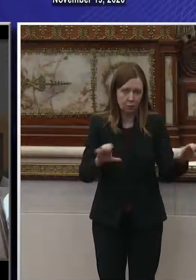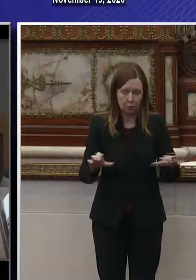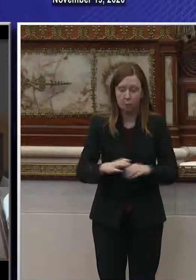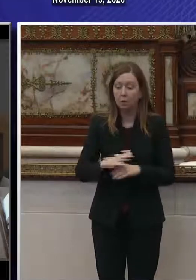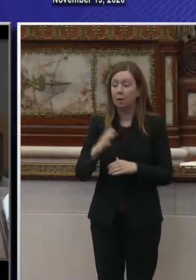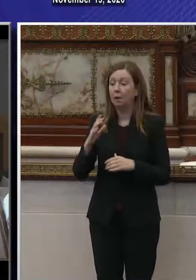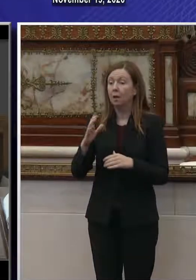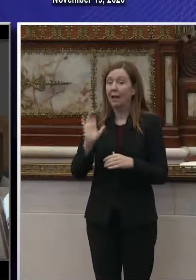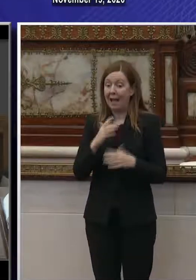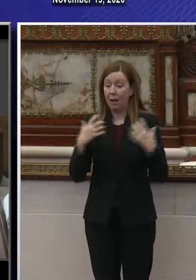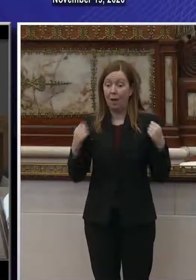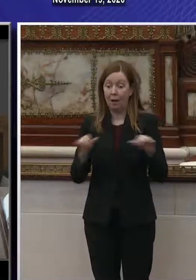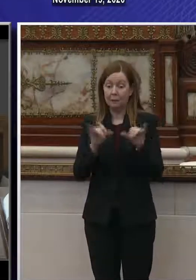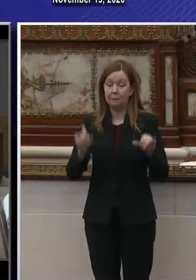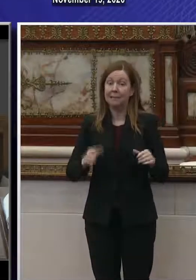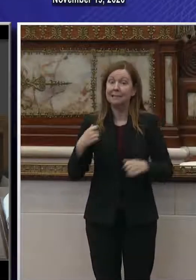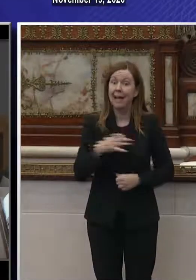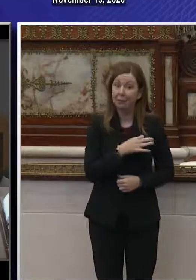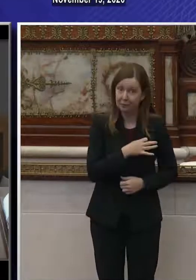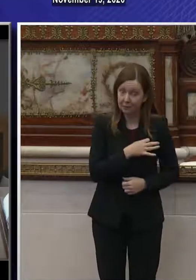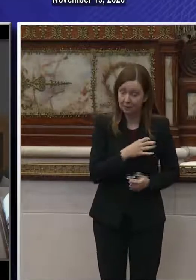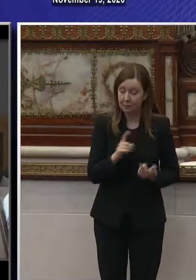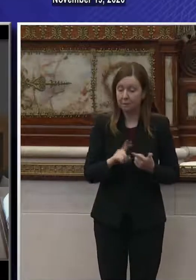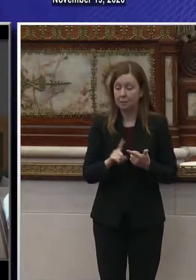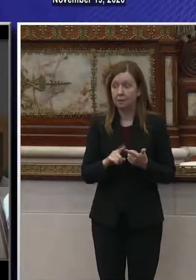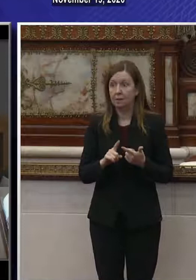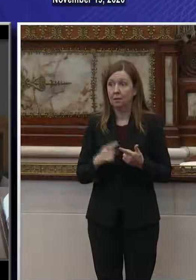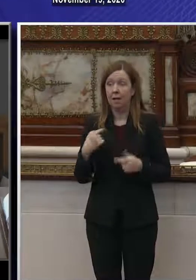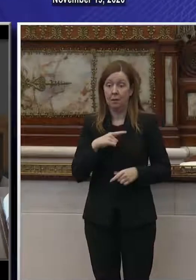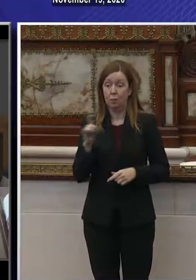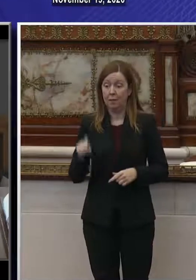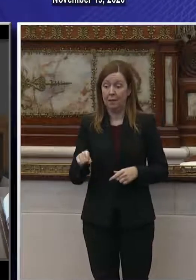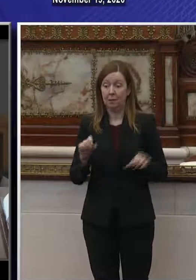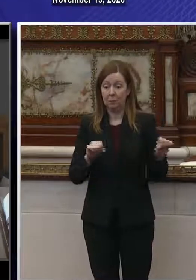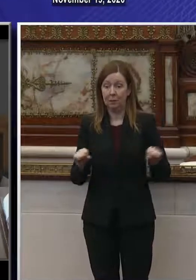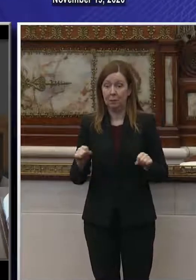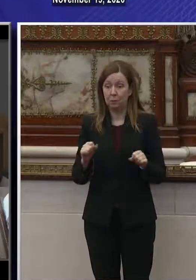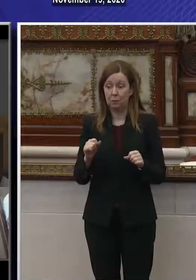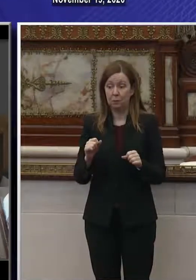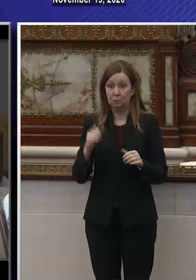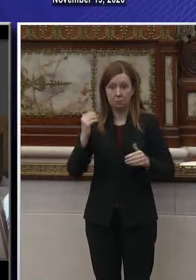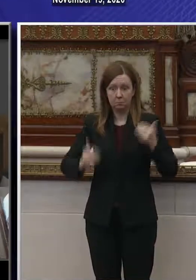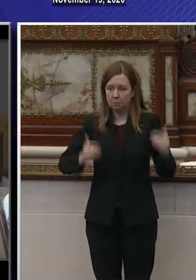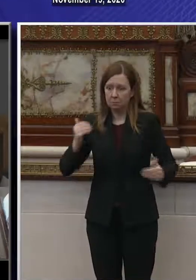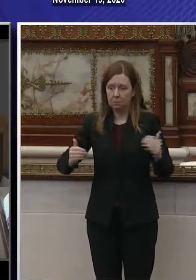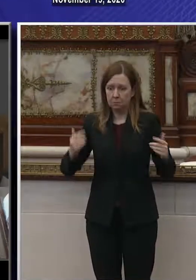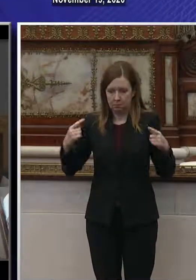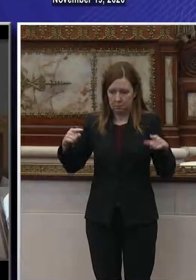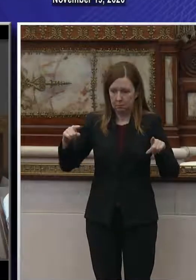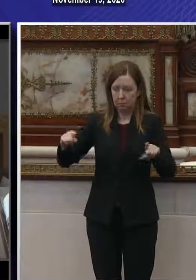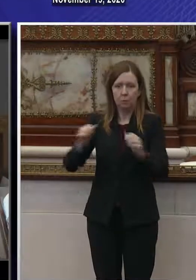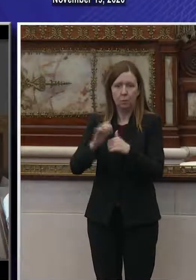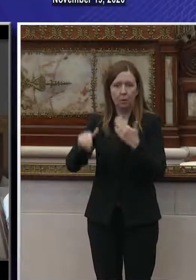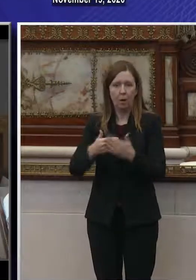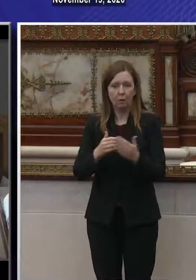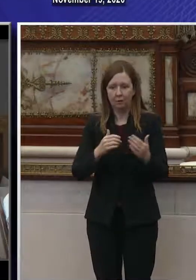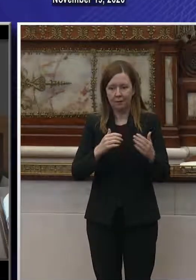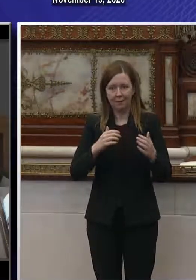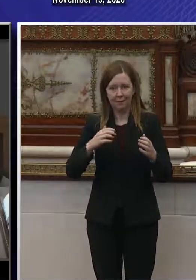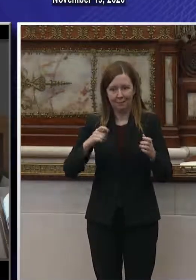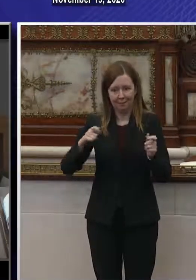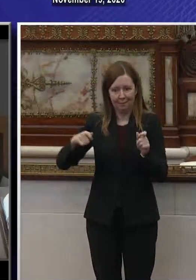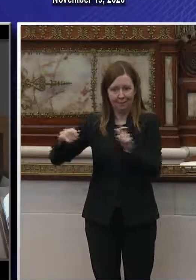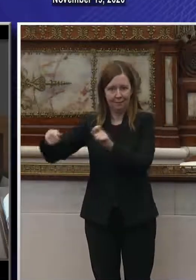our health systems need staff, and we need to be able to keep pace with all the evolving best practices